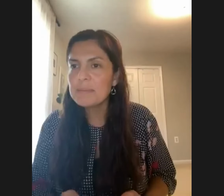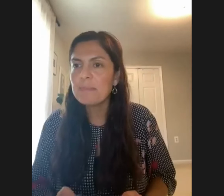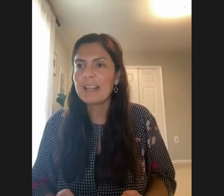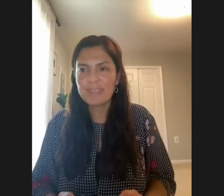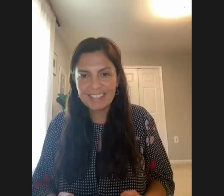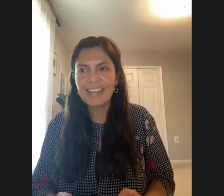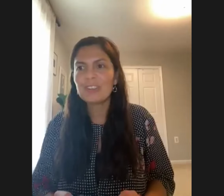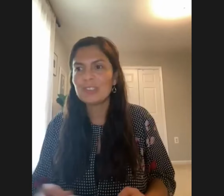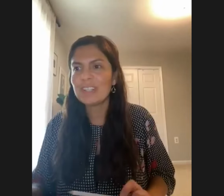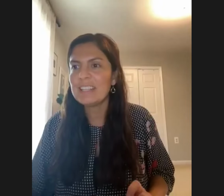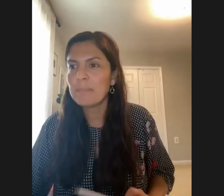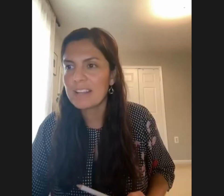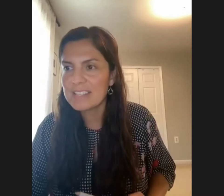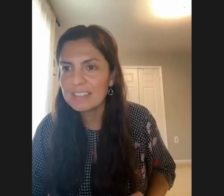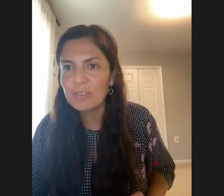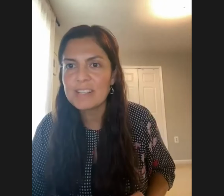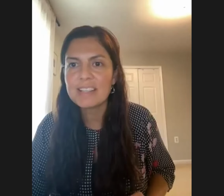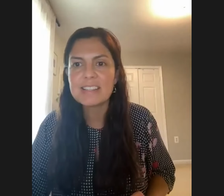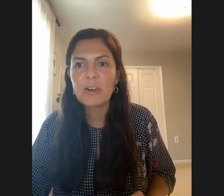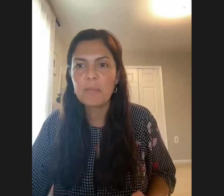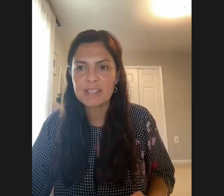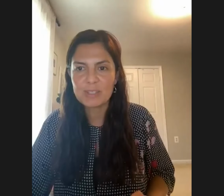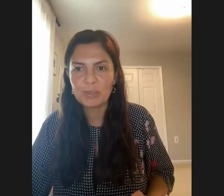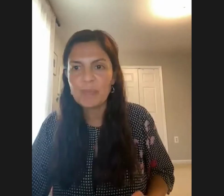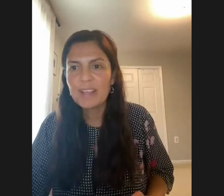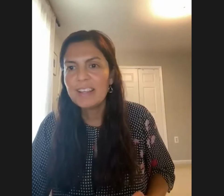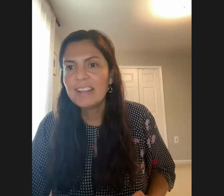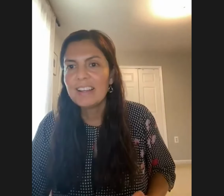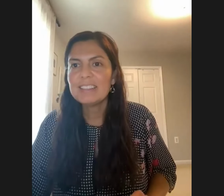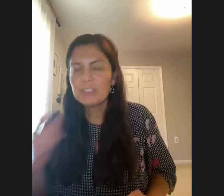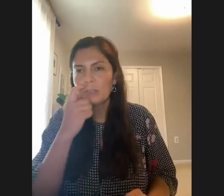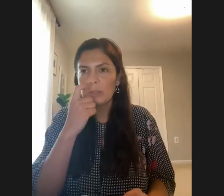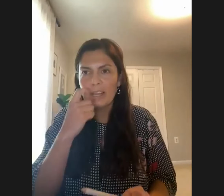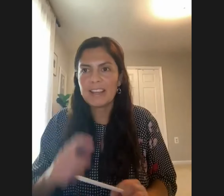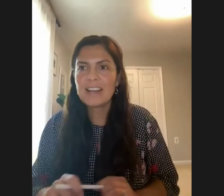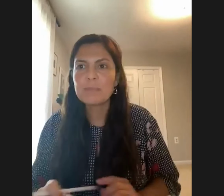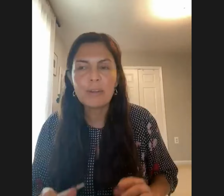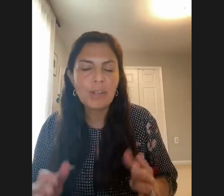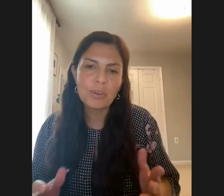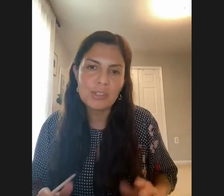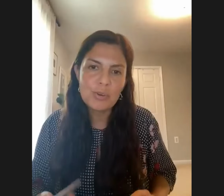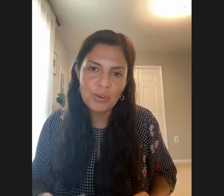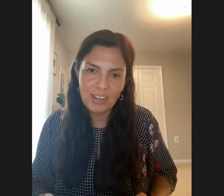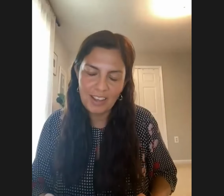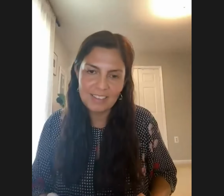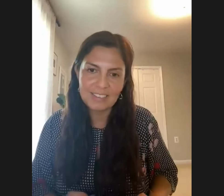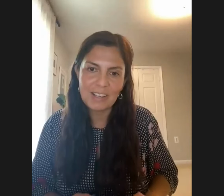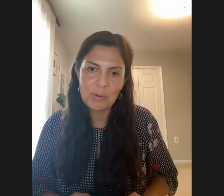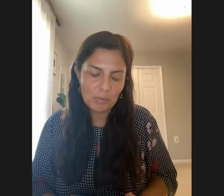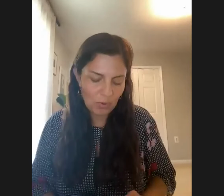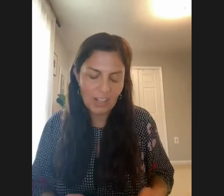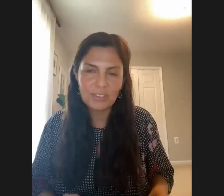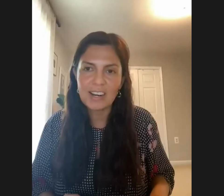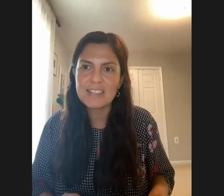for your comments. I would like to invite Dr. Deepa Ryan to be part